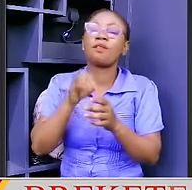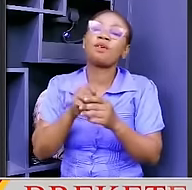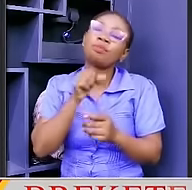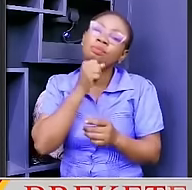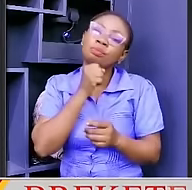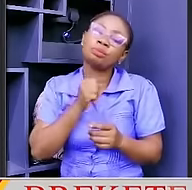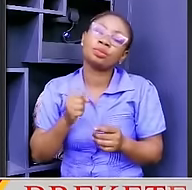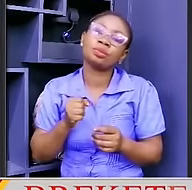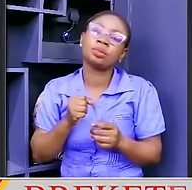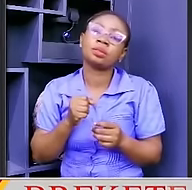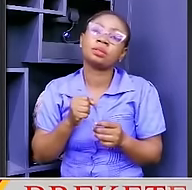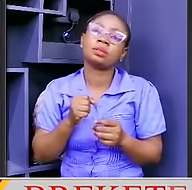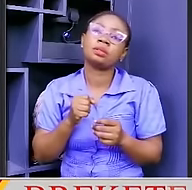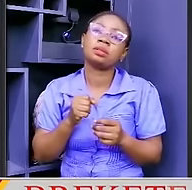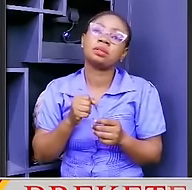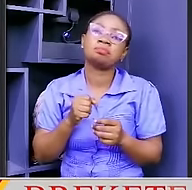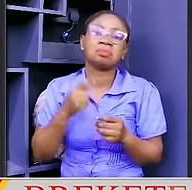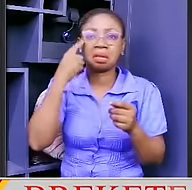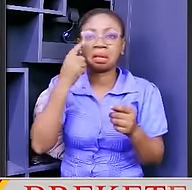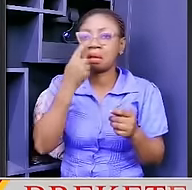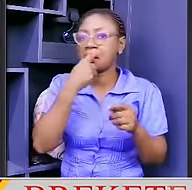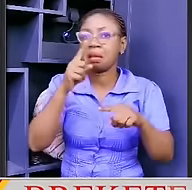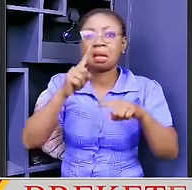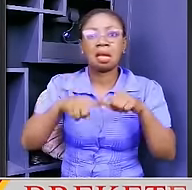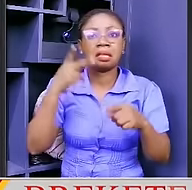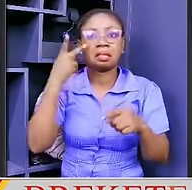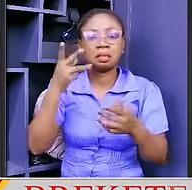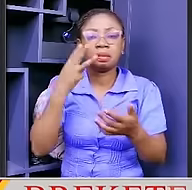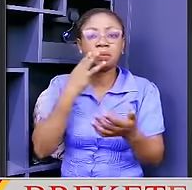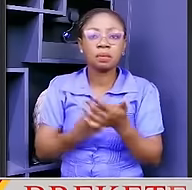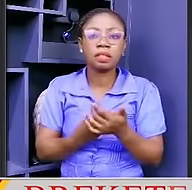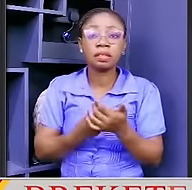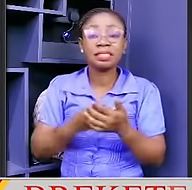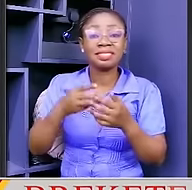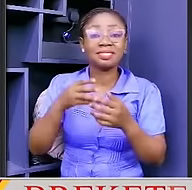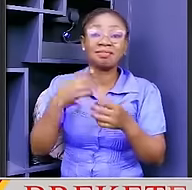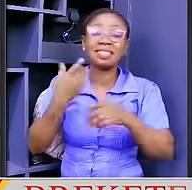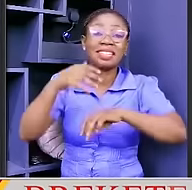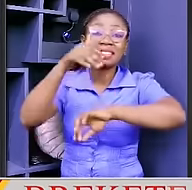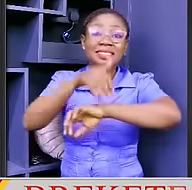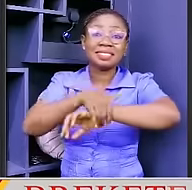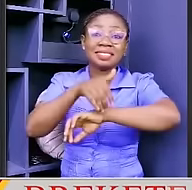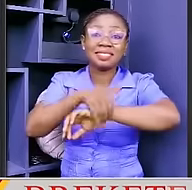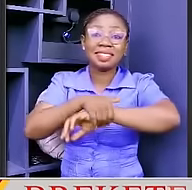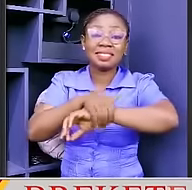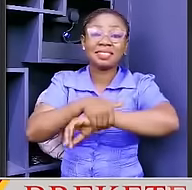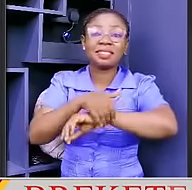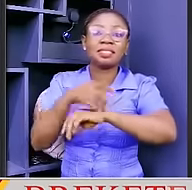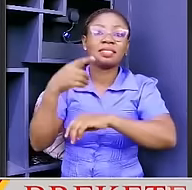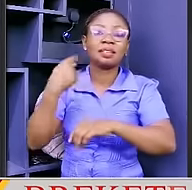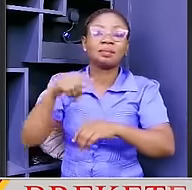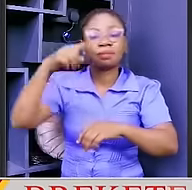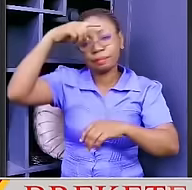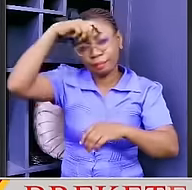The middle of the night they go they sweat. Even if AC they on, they go, they sweat.